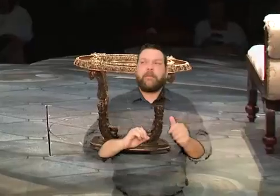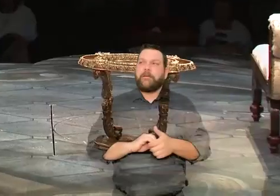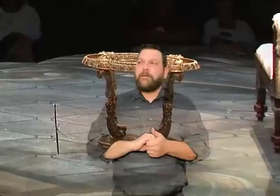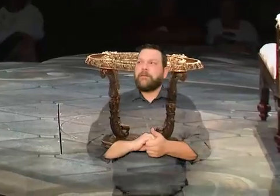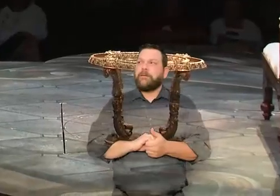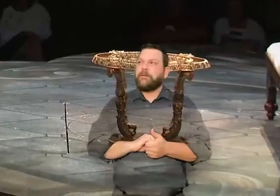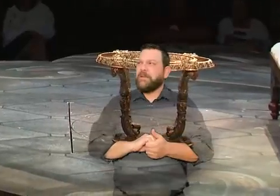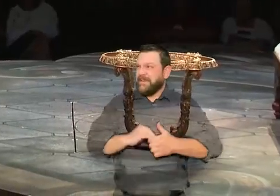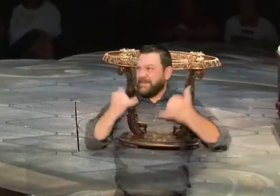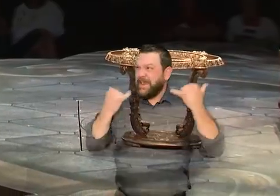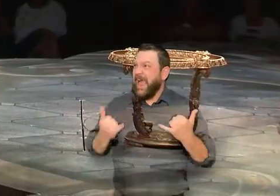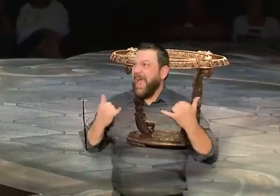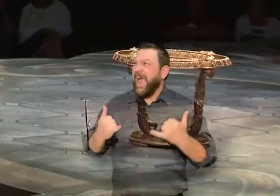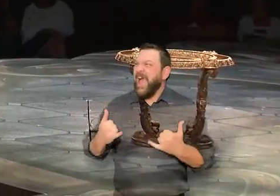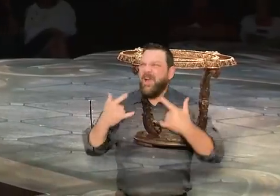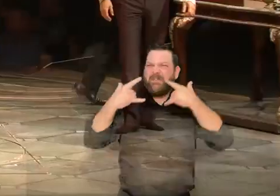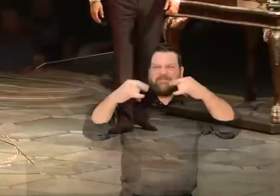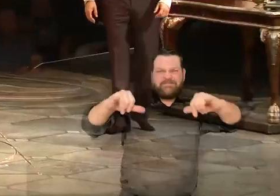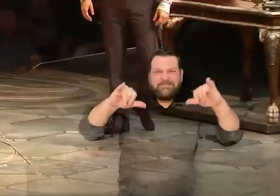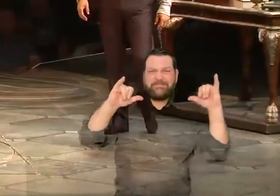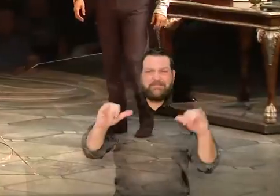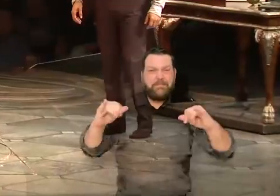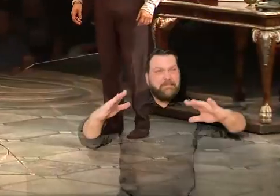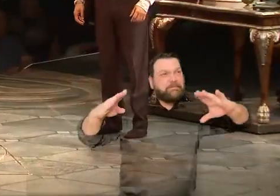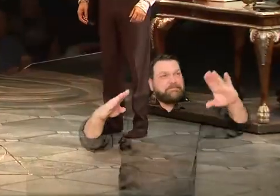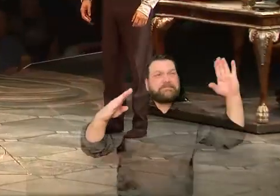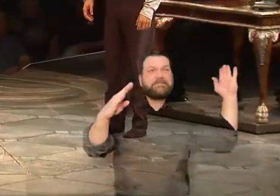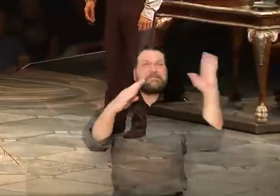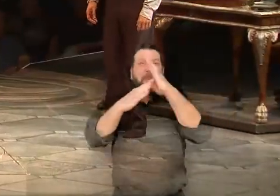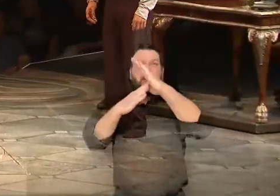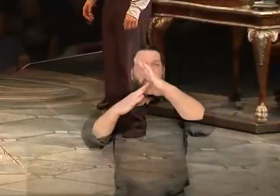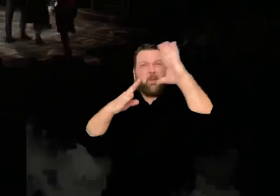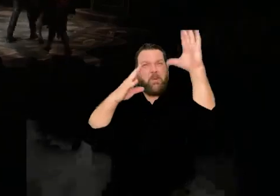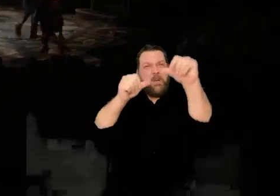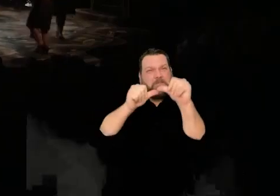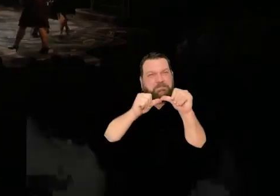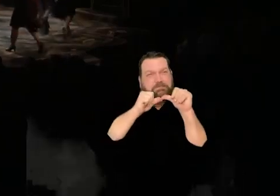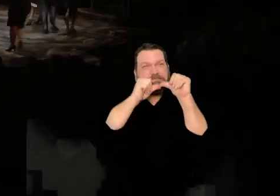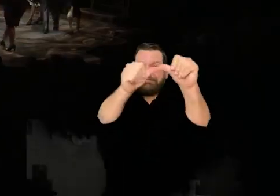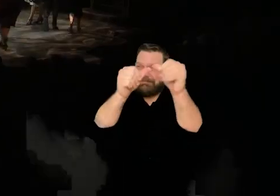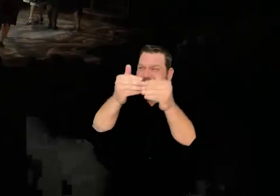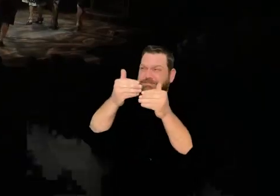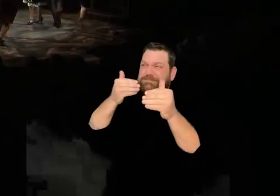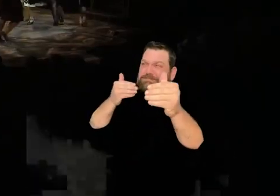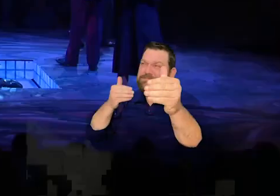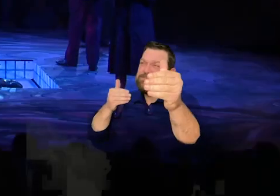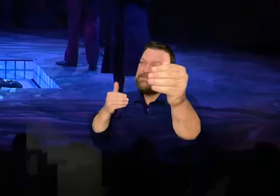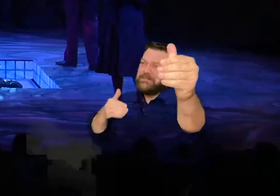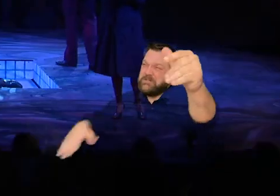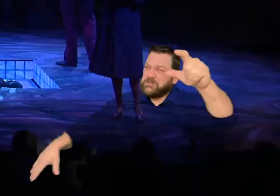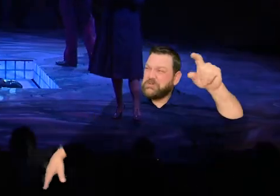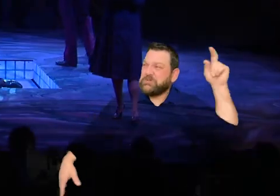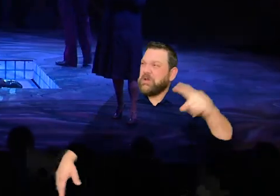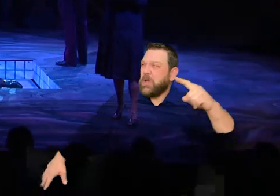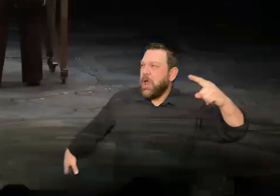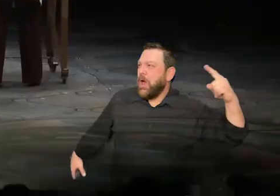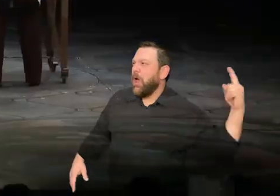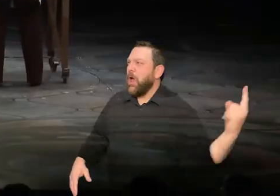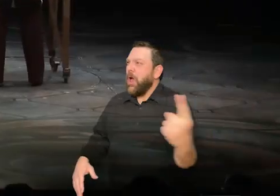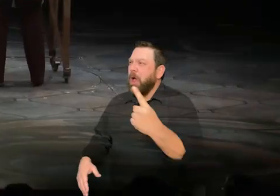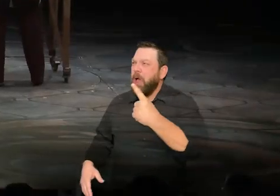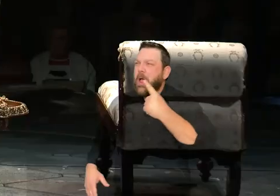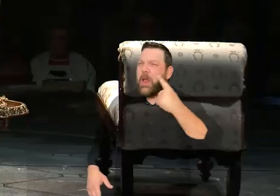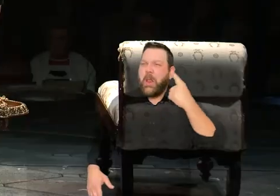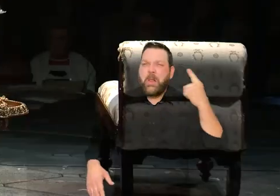I'm staying for good. I'll be back where I was born to be.